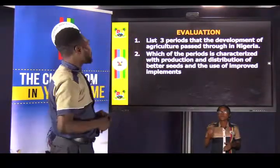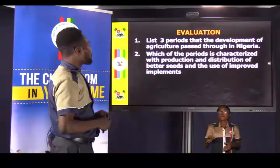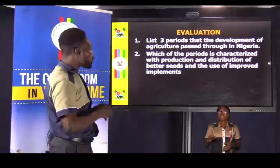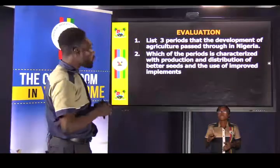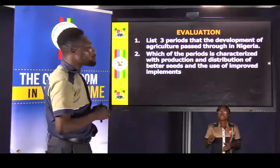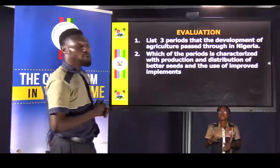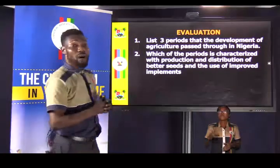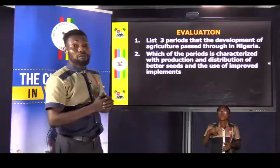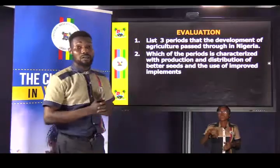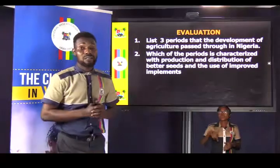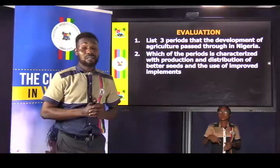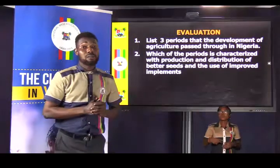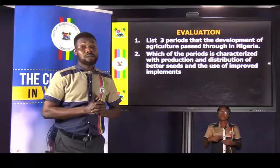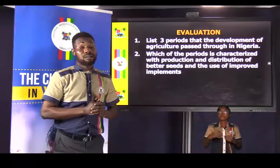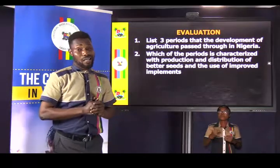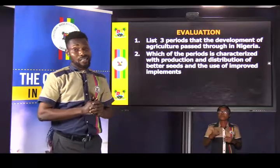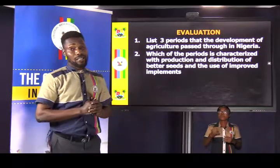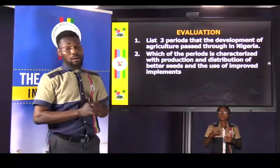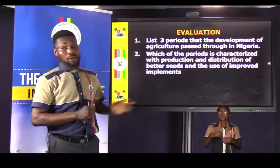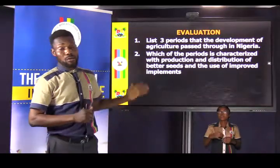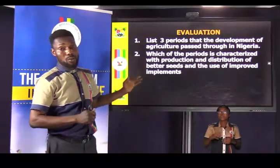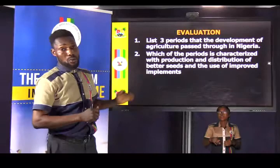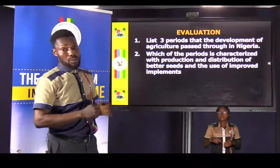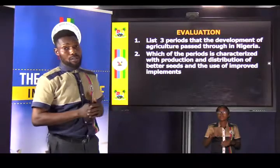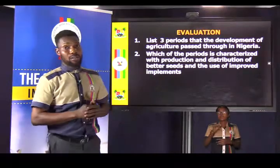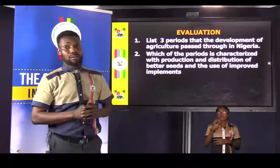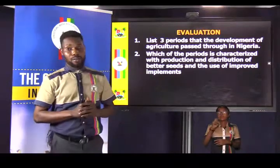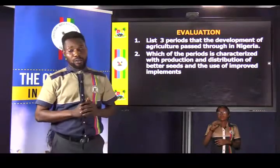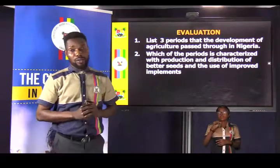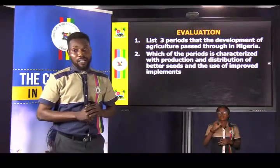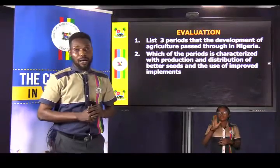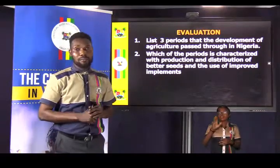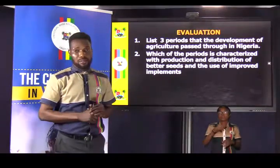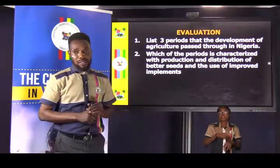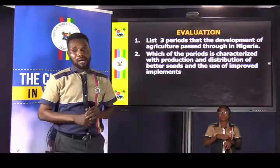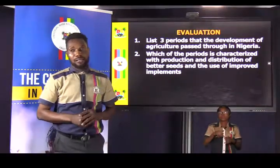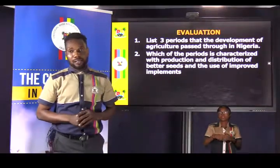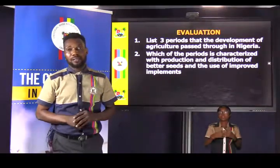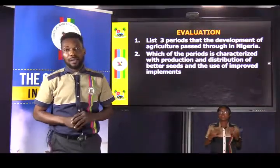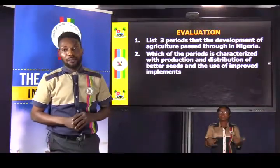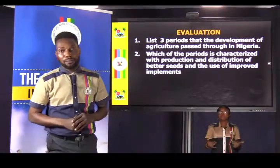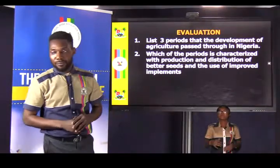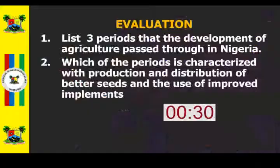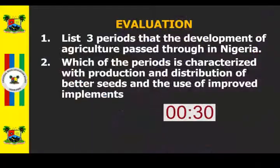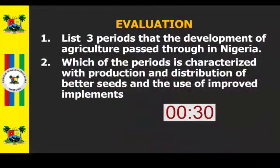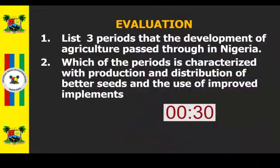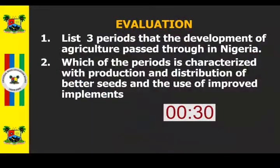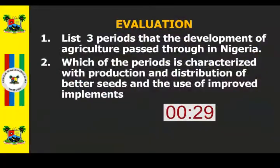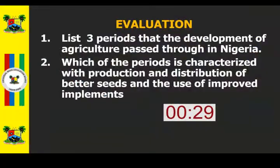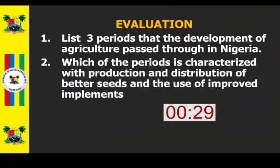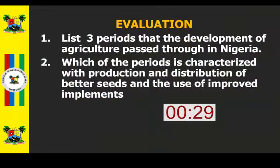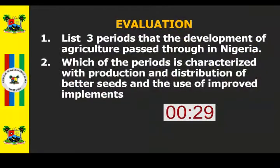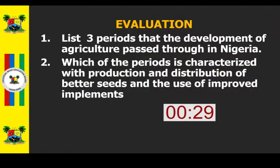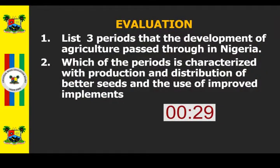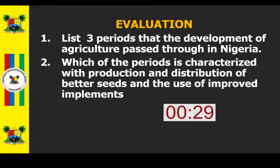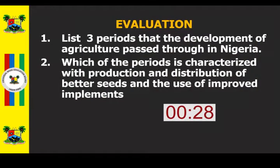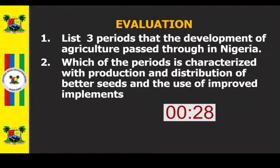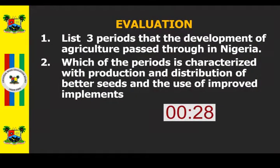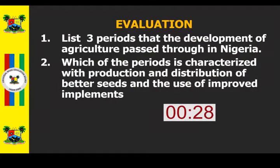that one. So you have just 30 seconds to do this. Your time starts now.